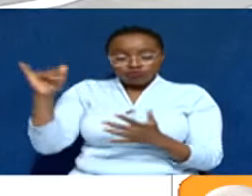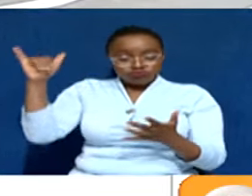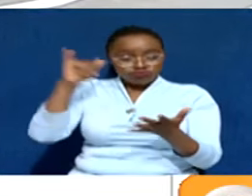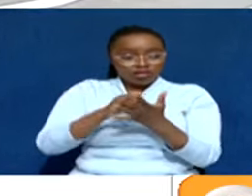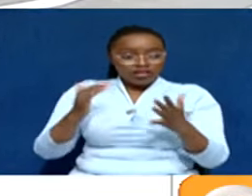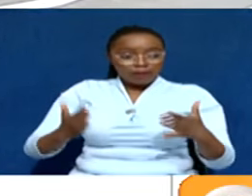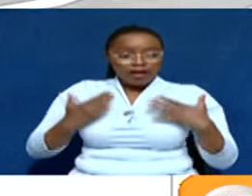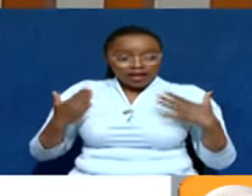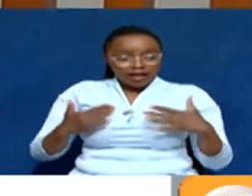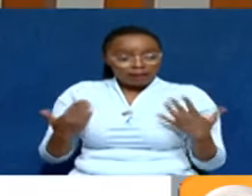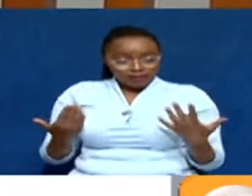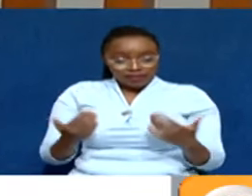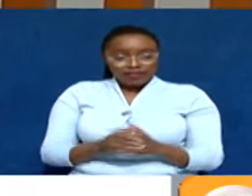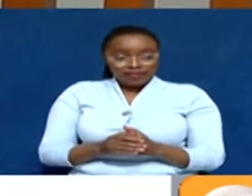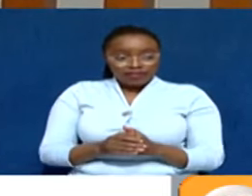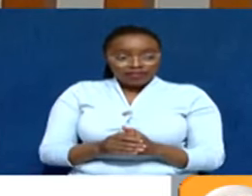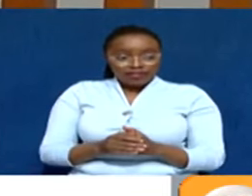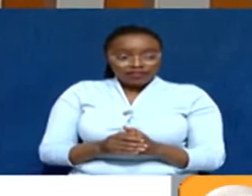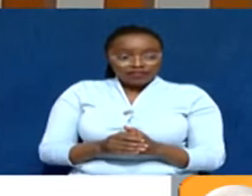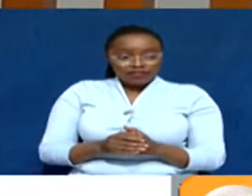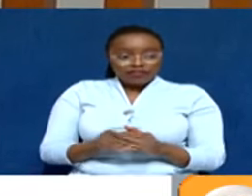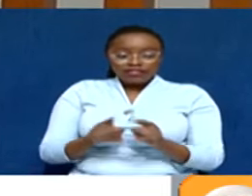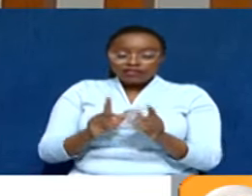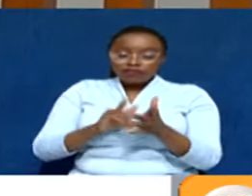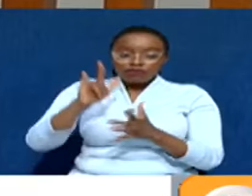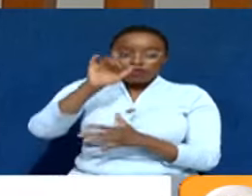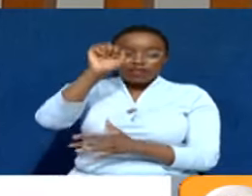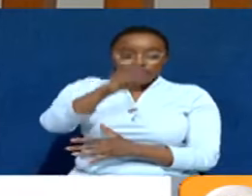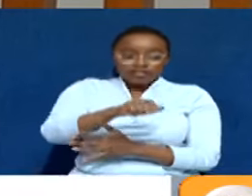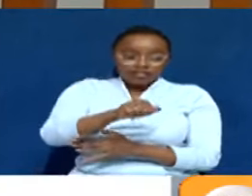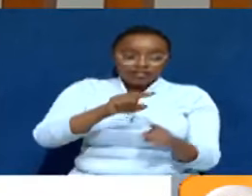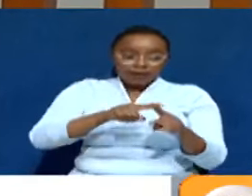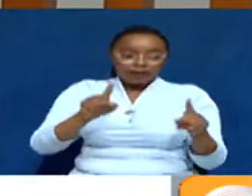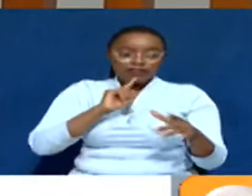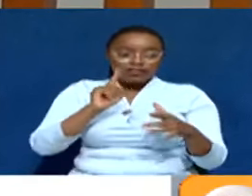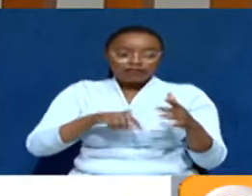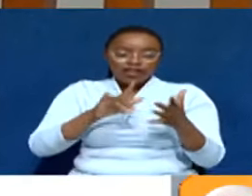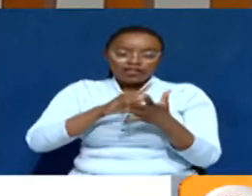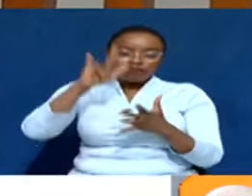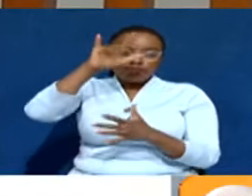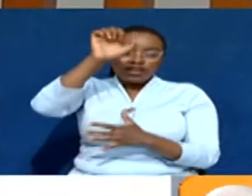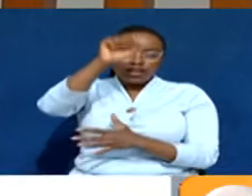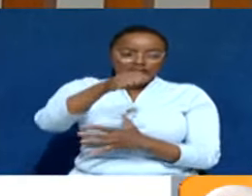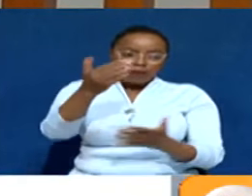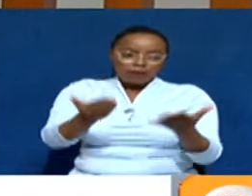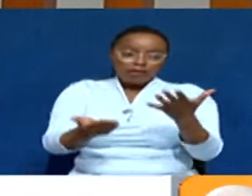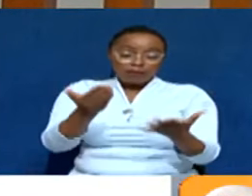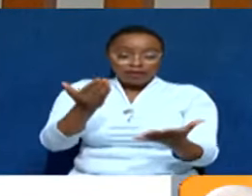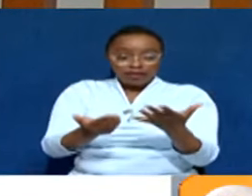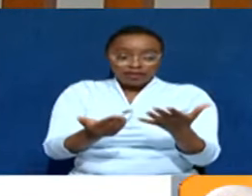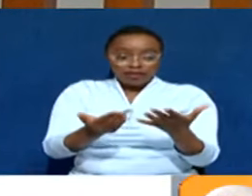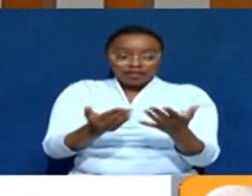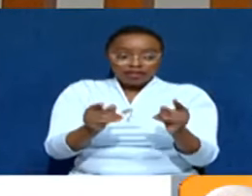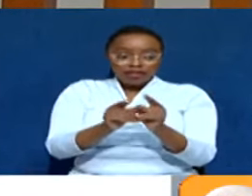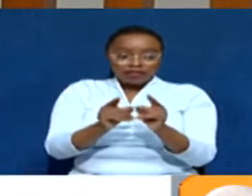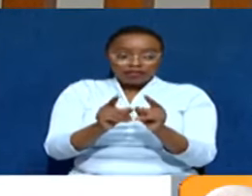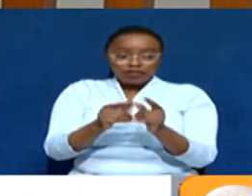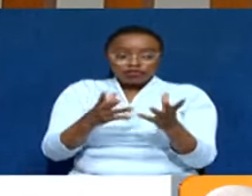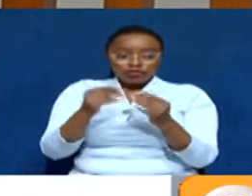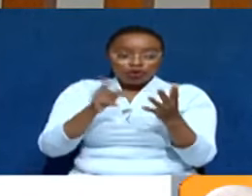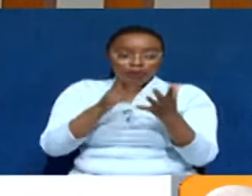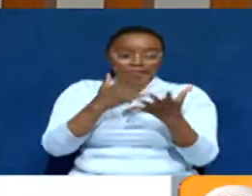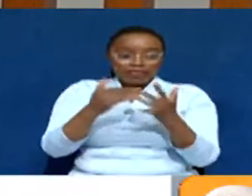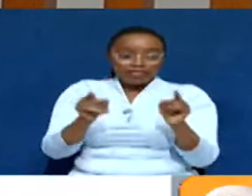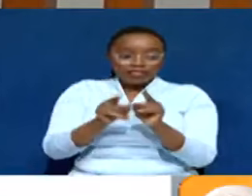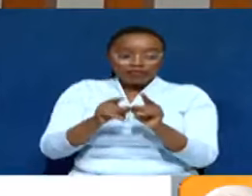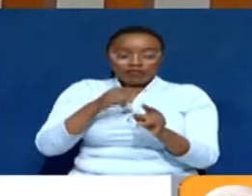Mm. I'm happy and I can still go back there. Yeah. Okay, what I always say is that I can go back there maybe for shopping, just